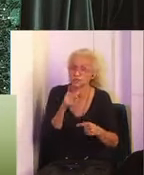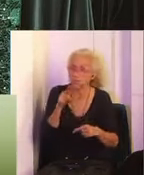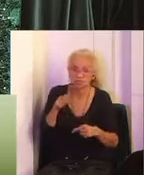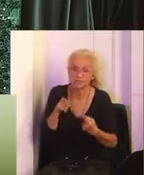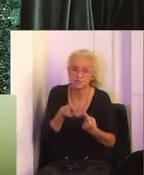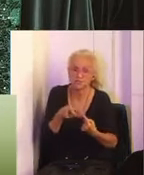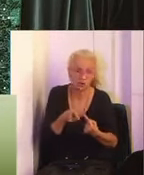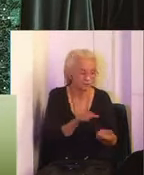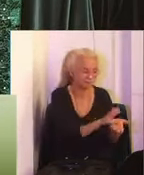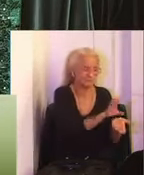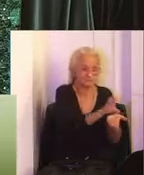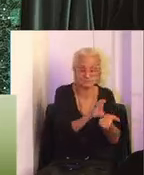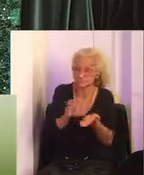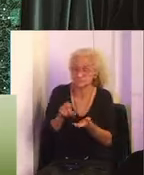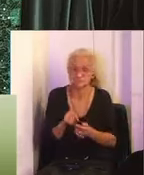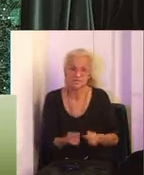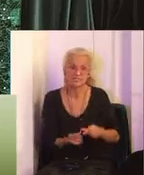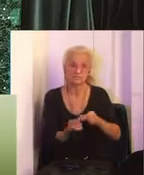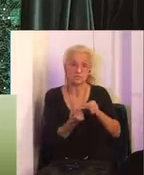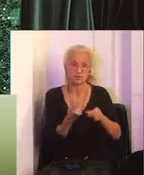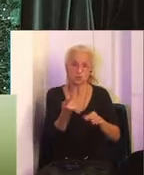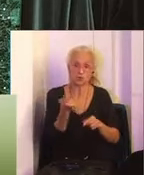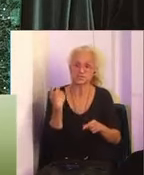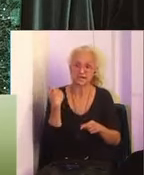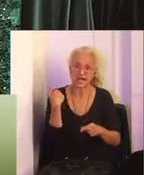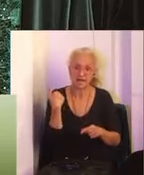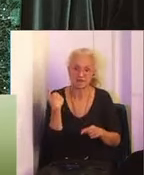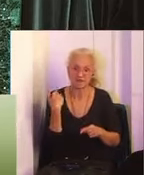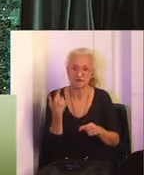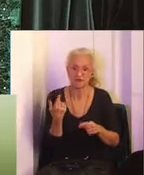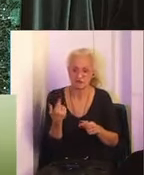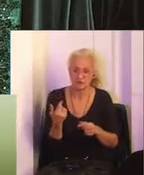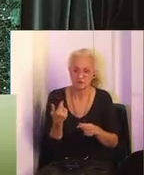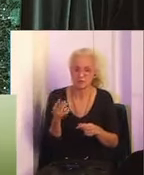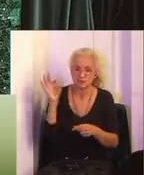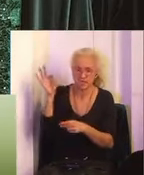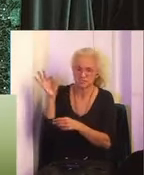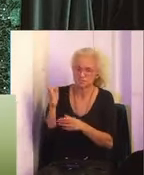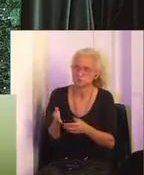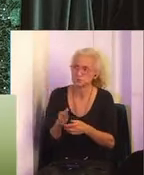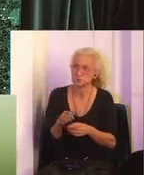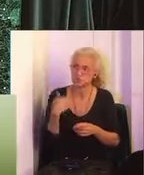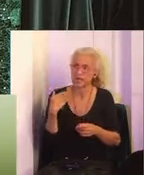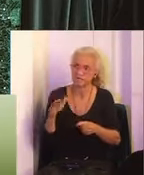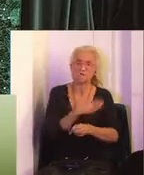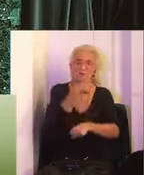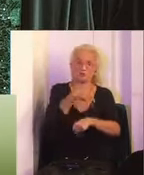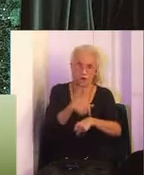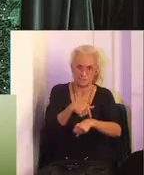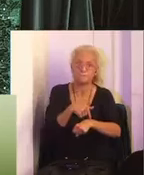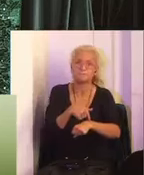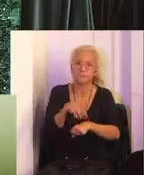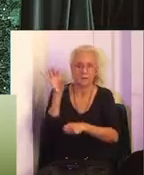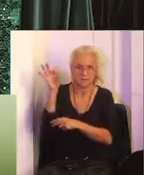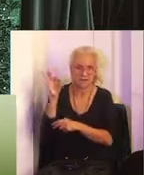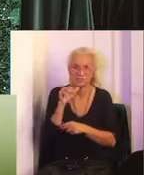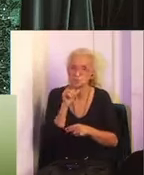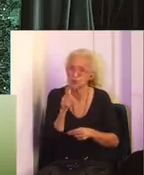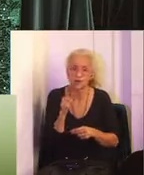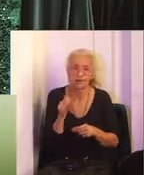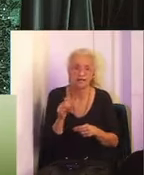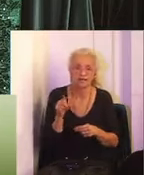struggle, especially those that have bivocational pastors, so they can get a full-time pastor and not have